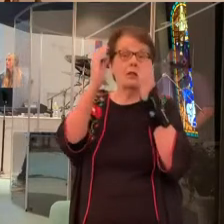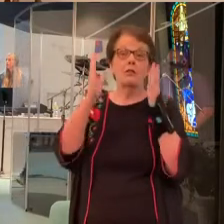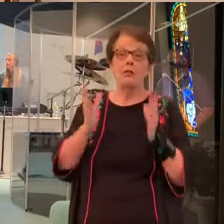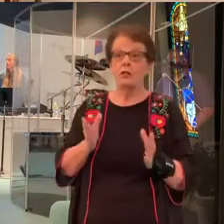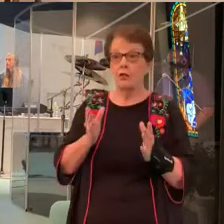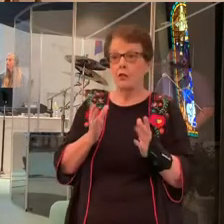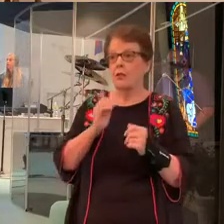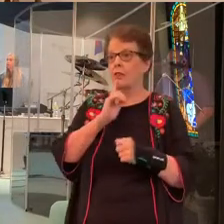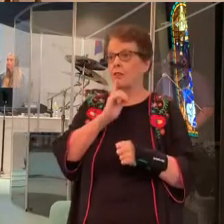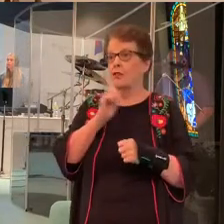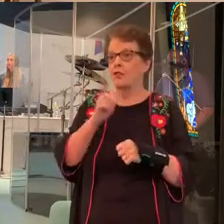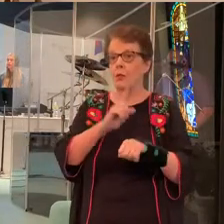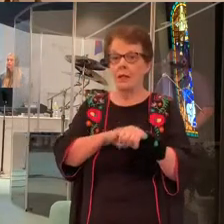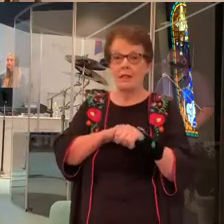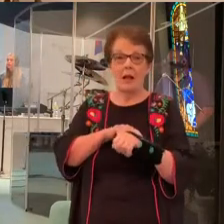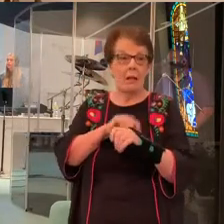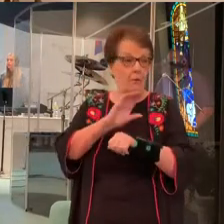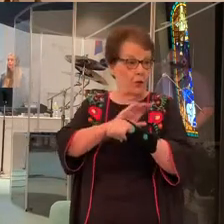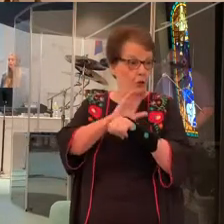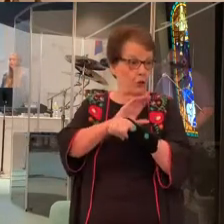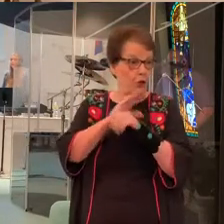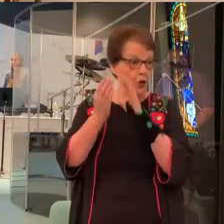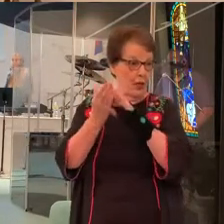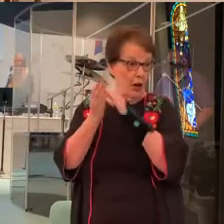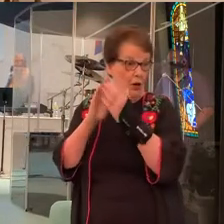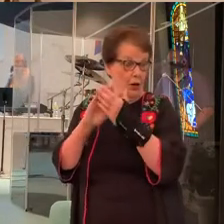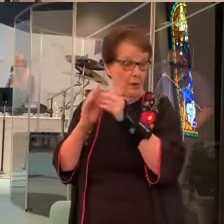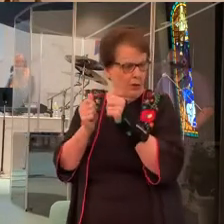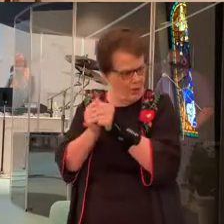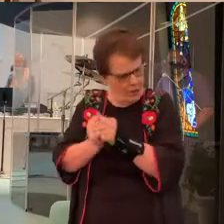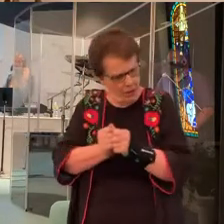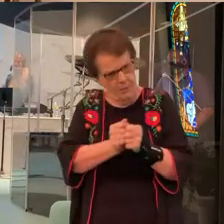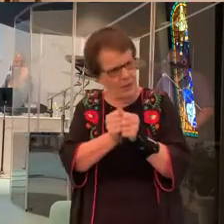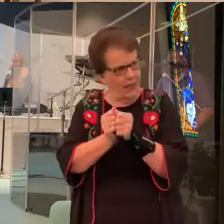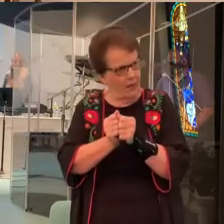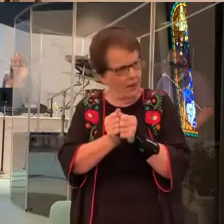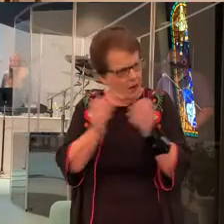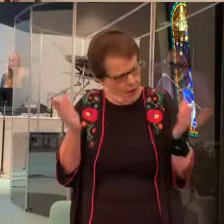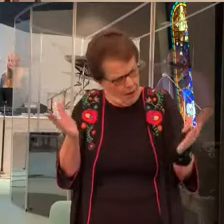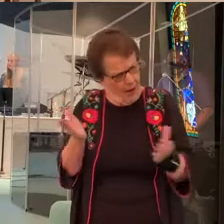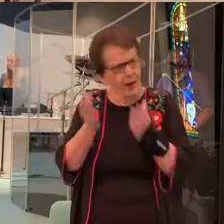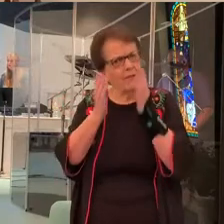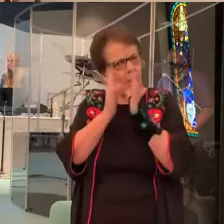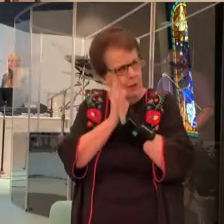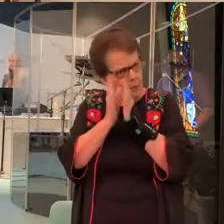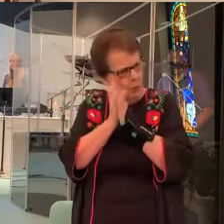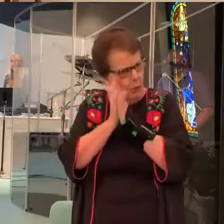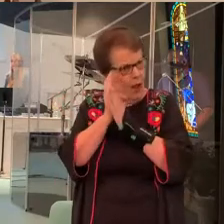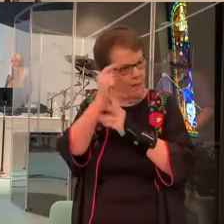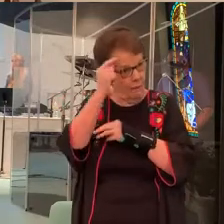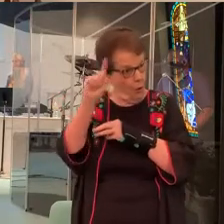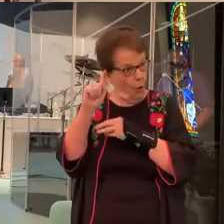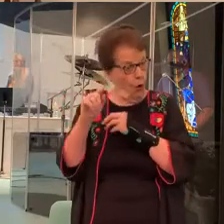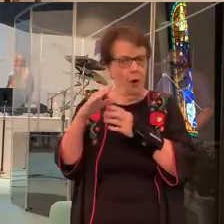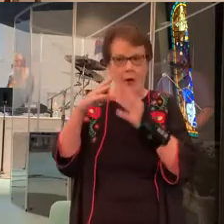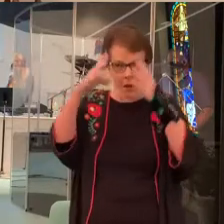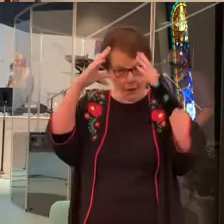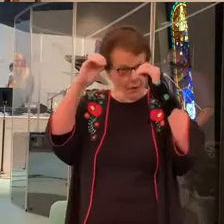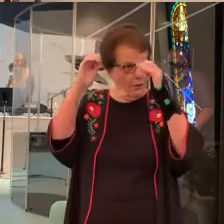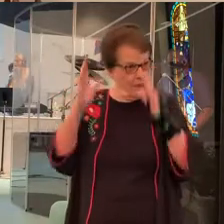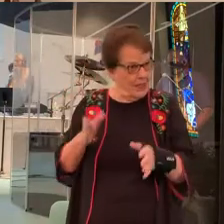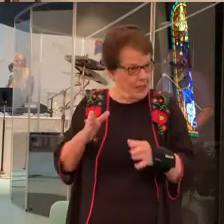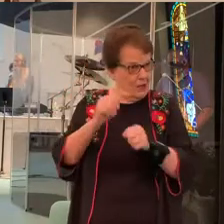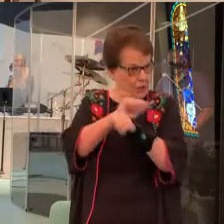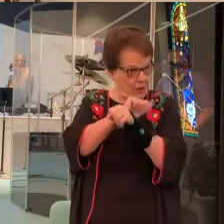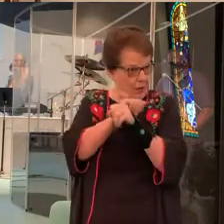the church in our community to come together and lift up those that will be starting school tomorrow for our teachers and employees,